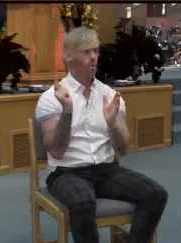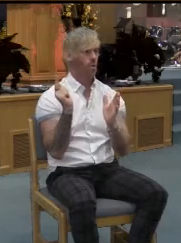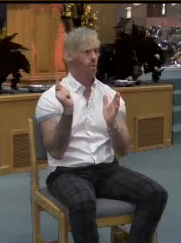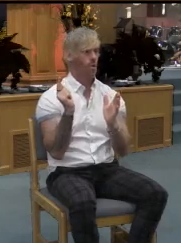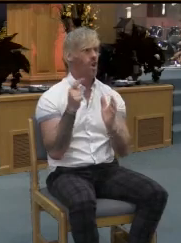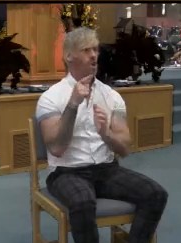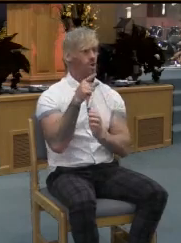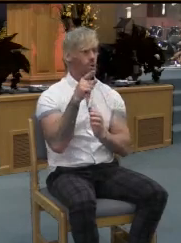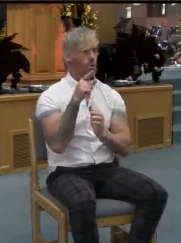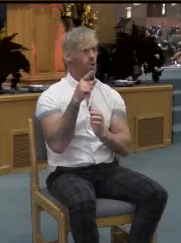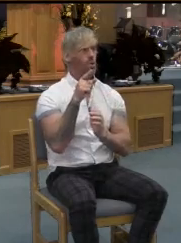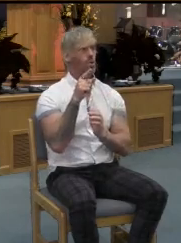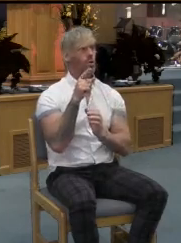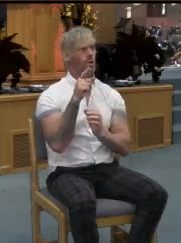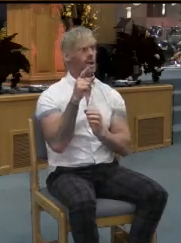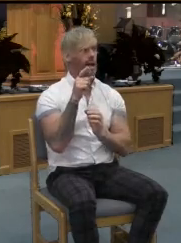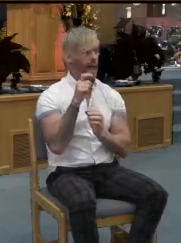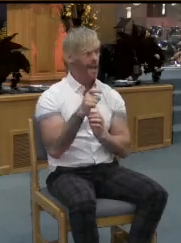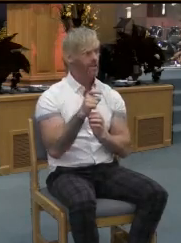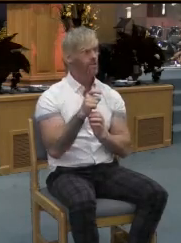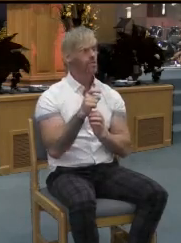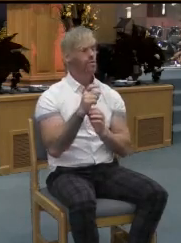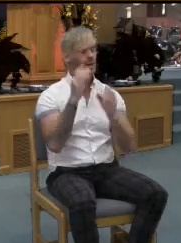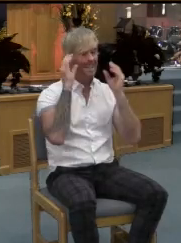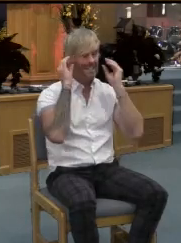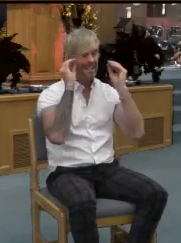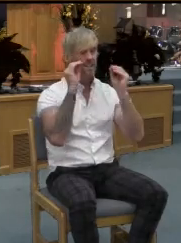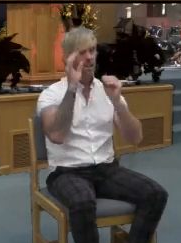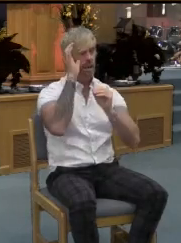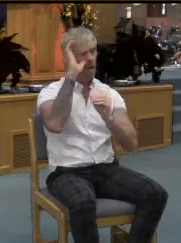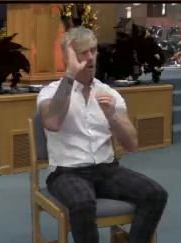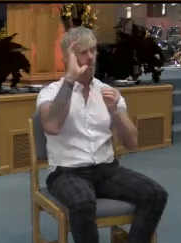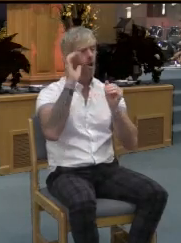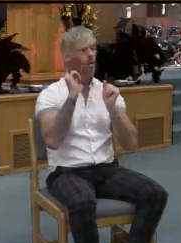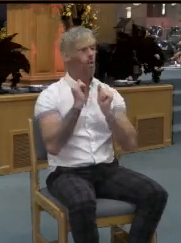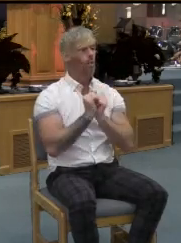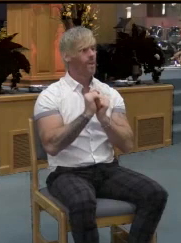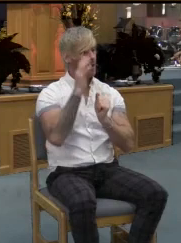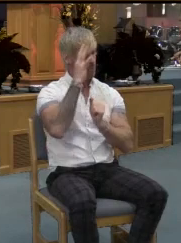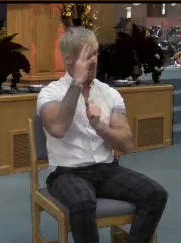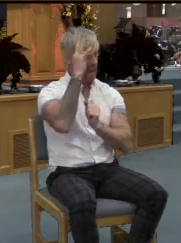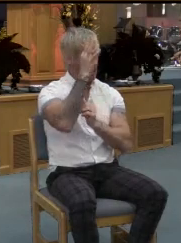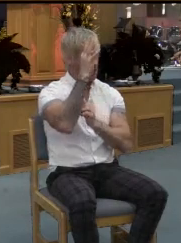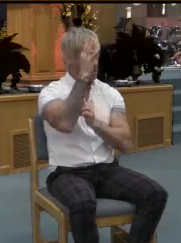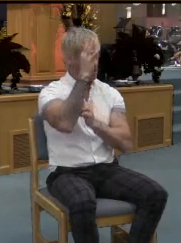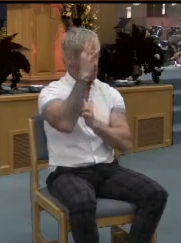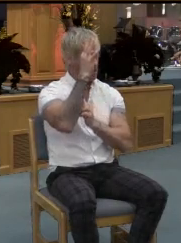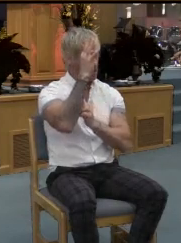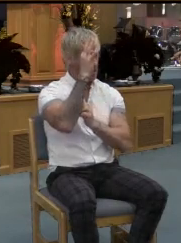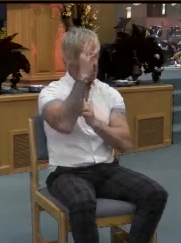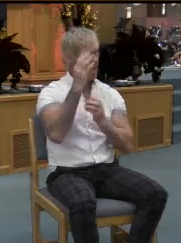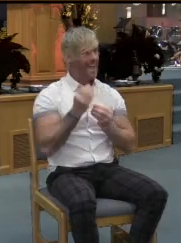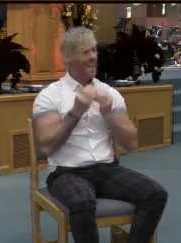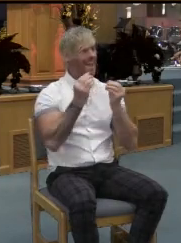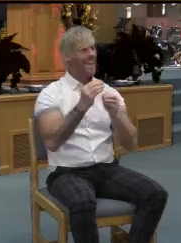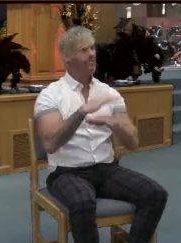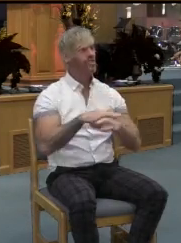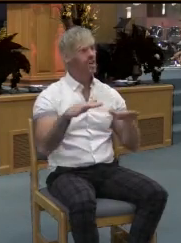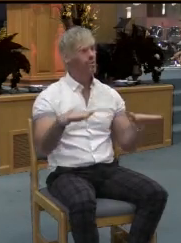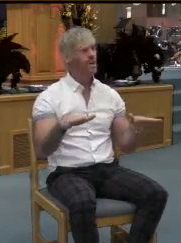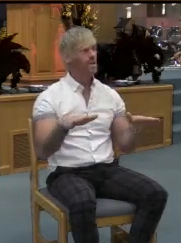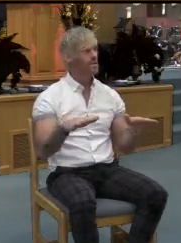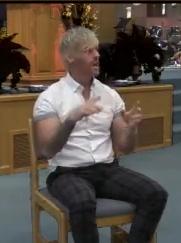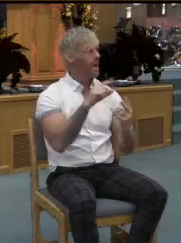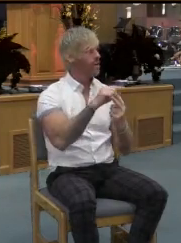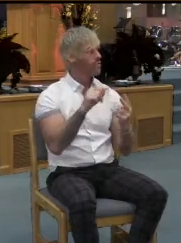taught the concepts of creation alongside the theory of evolution, to give children a choice in their minds